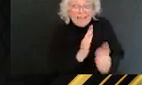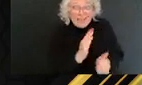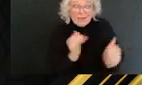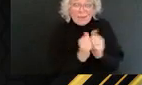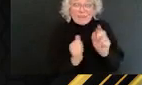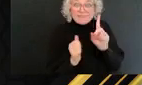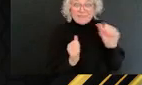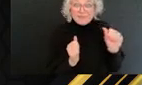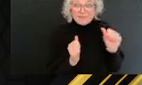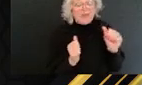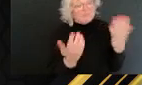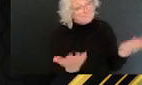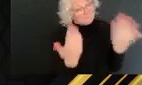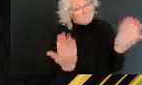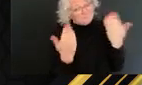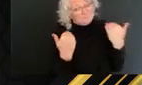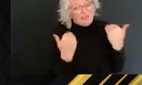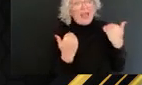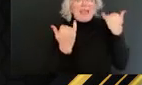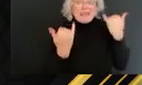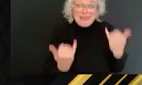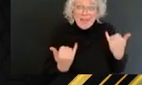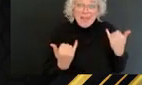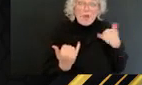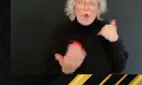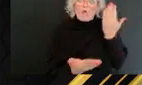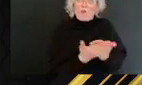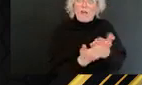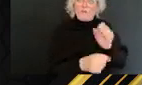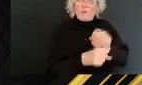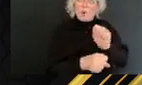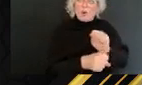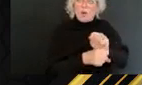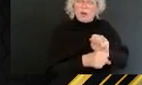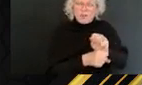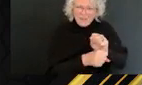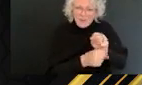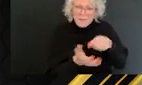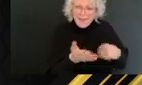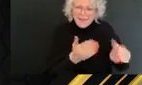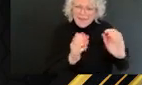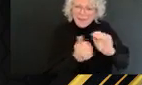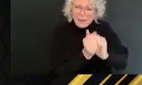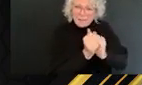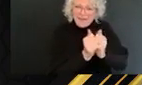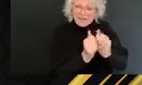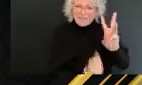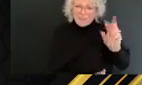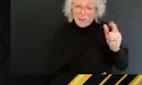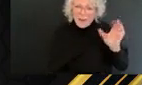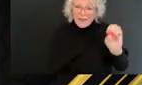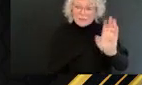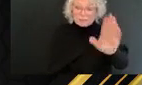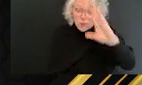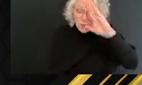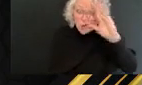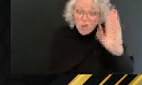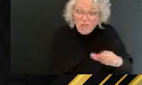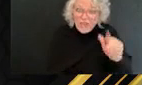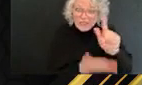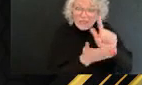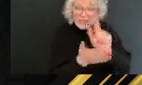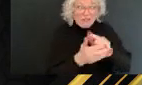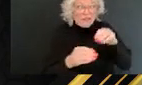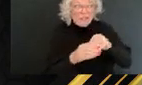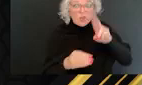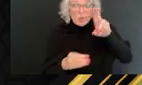welcome. Once they get to that workplace, hey, let's pay them competitive wages. Did you know that it's legal in the US and